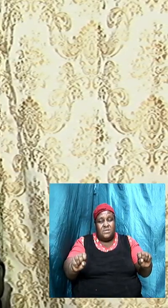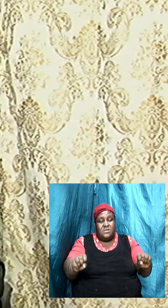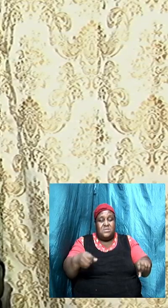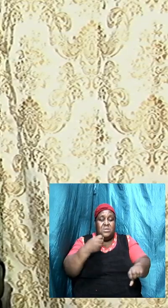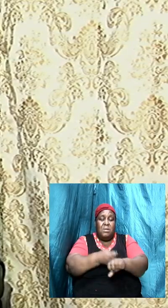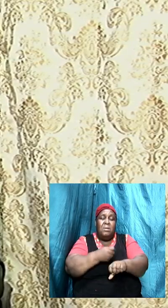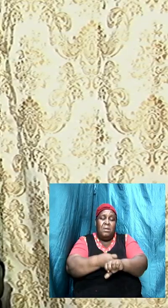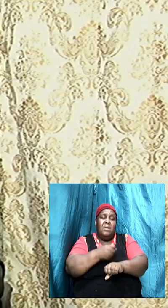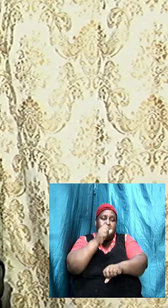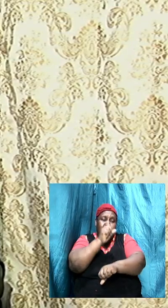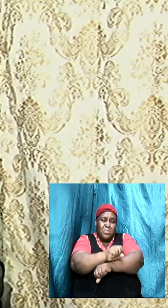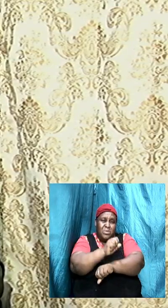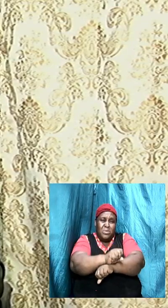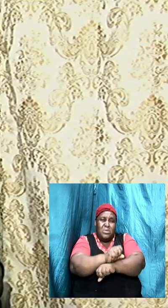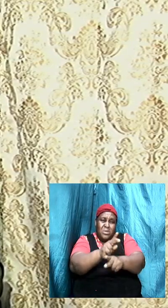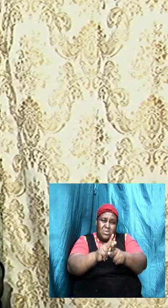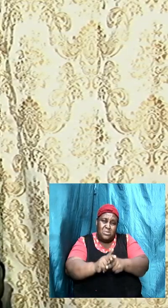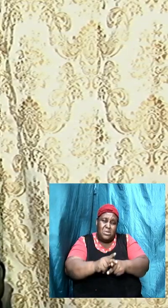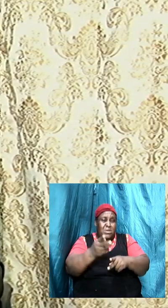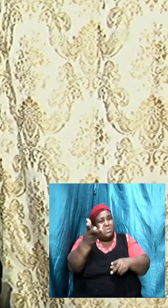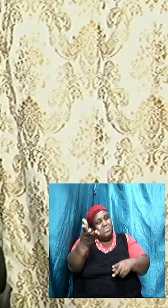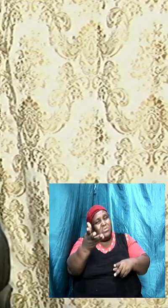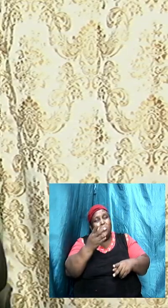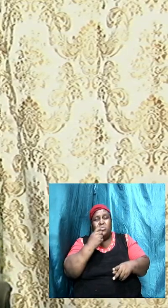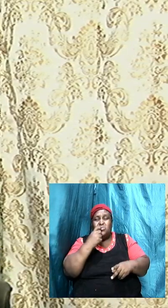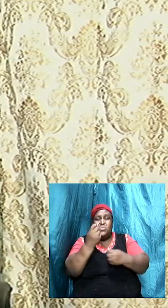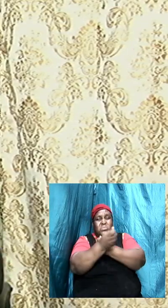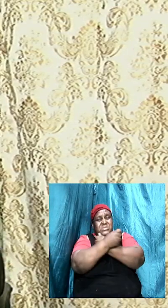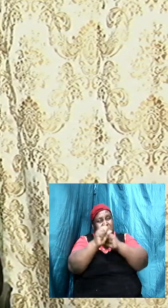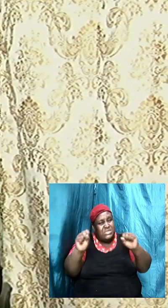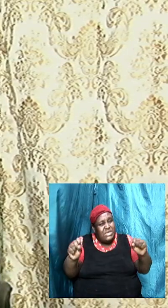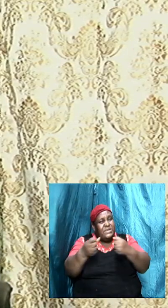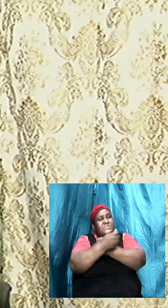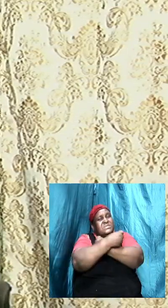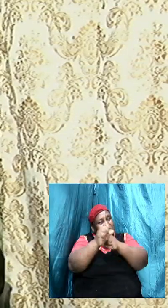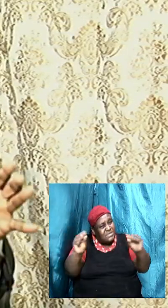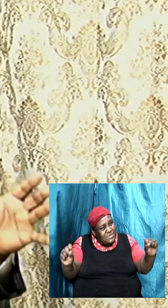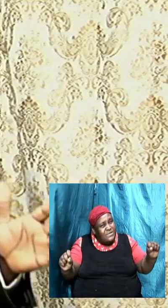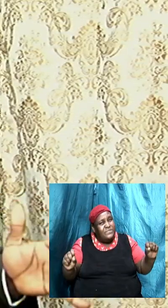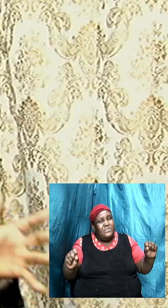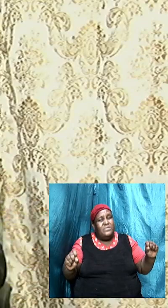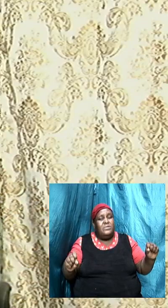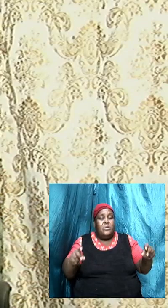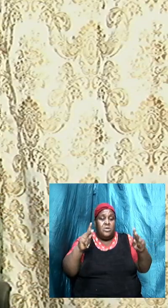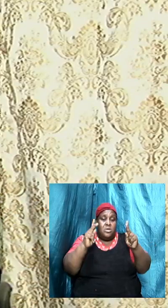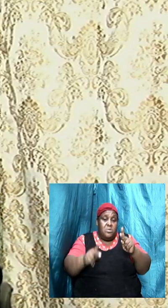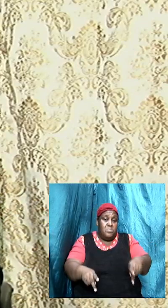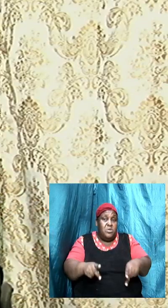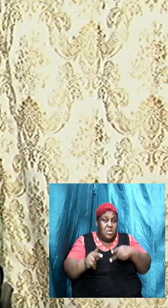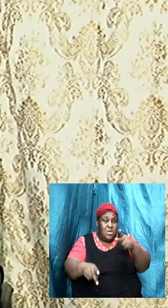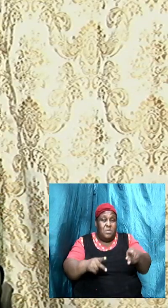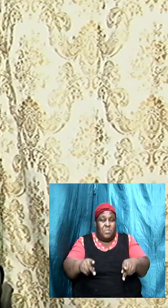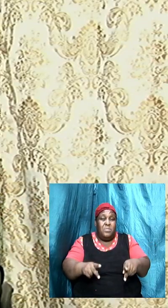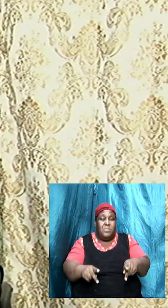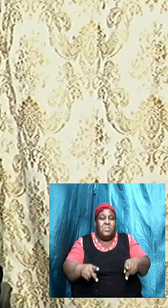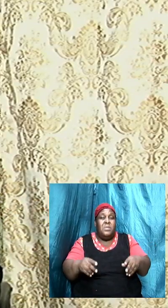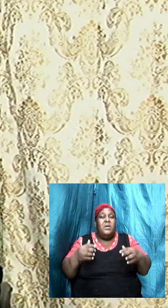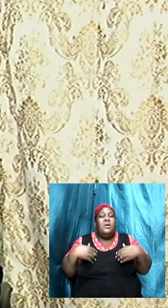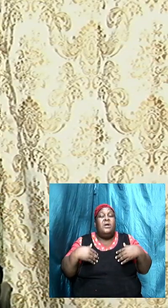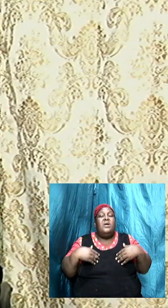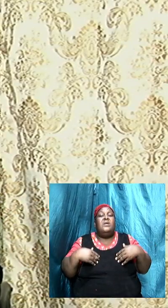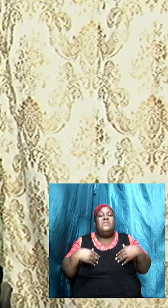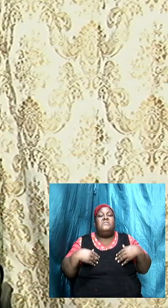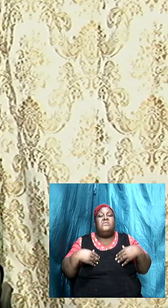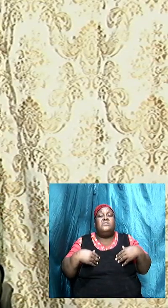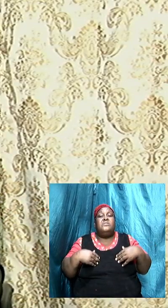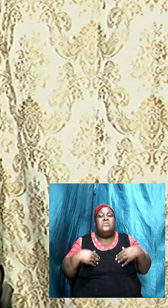are saved. Persons have got to be determined in this time to